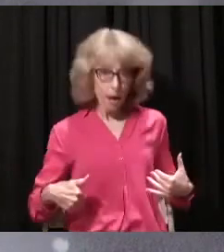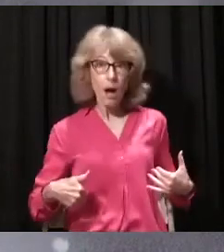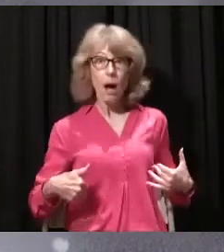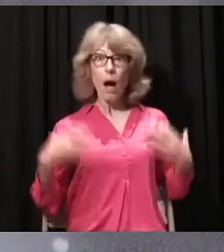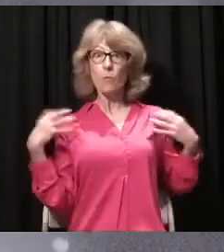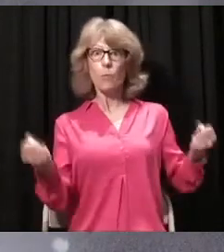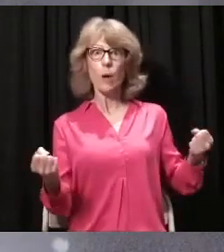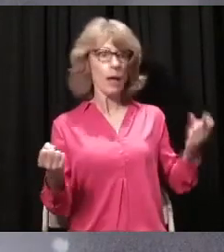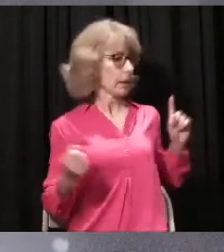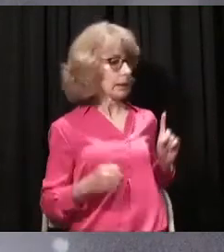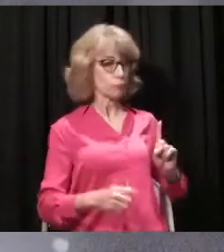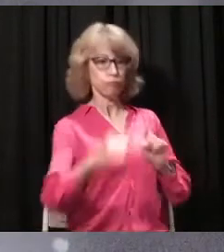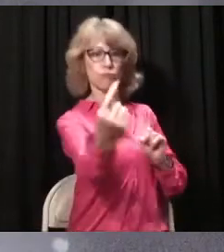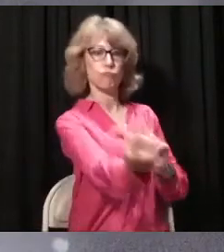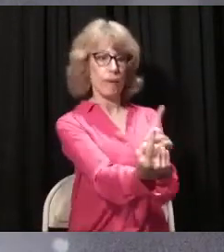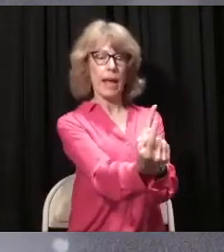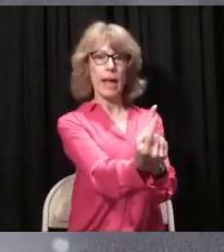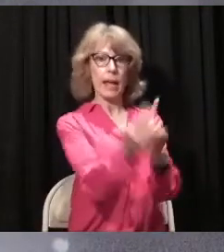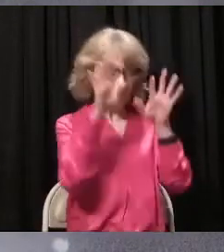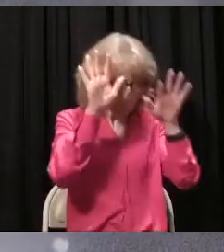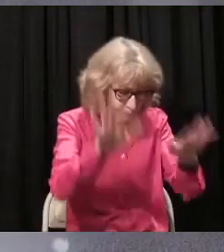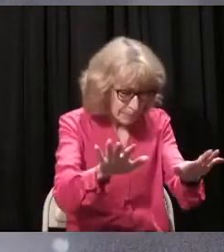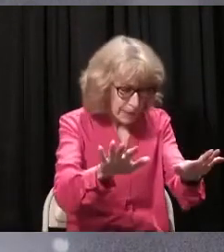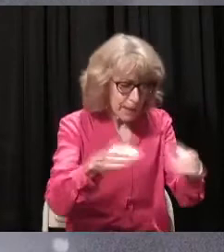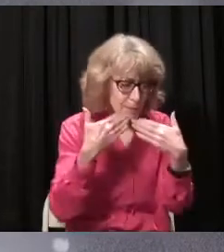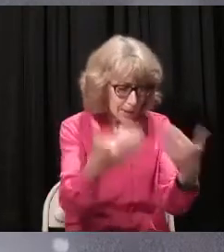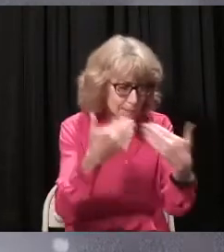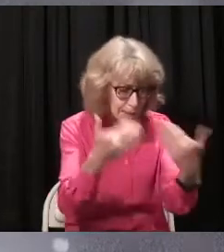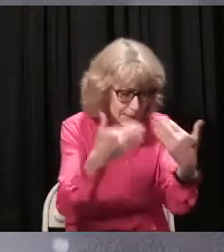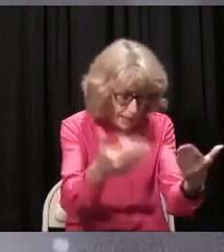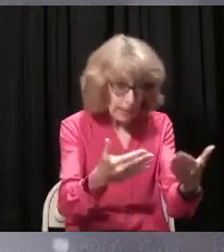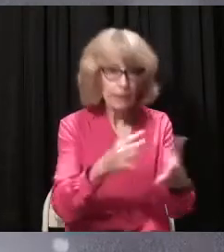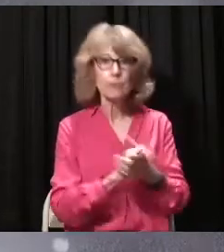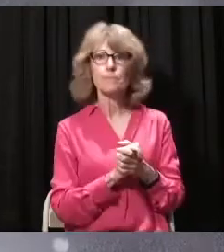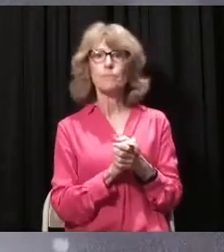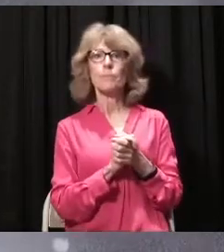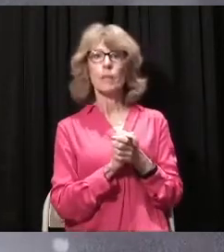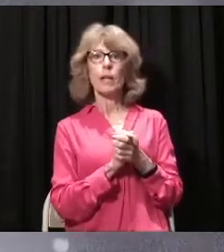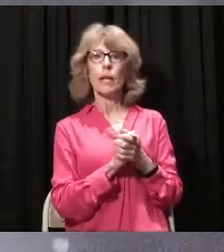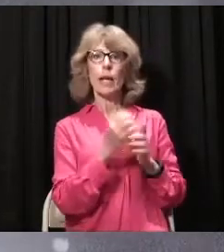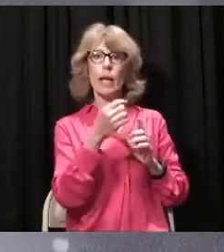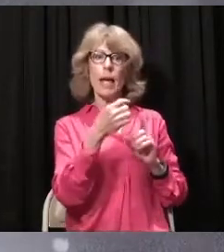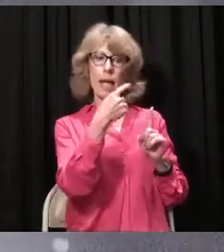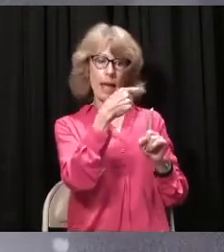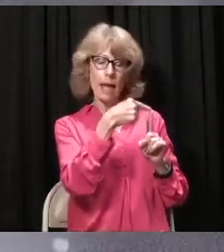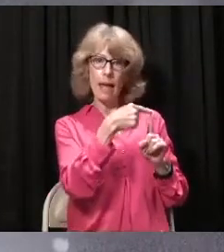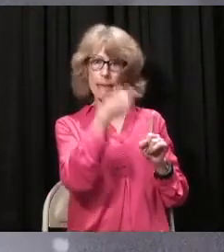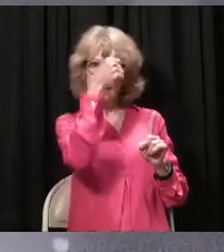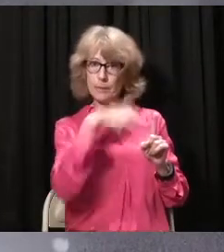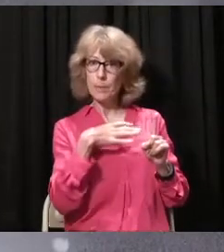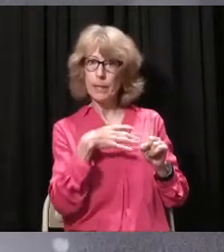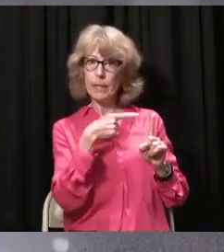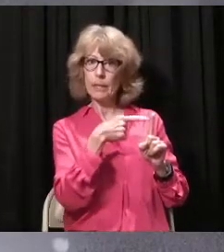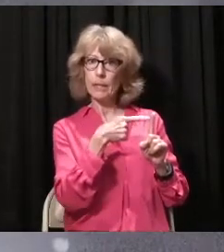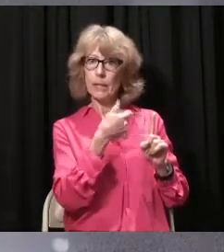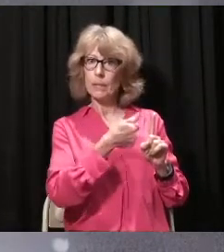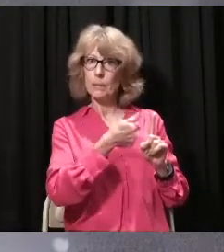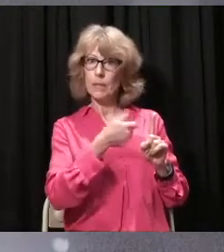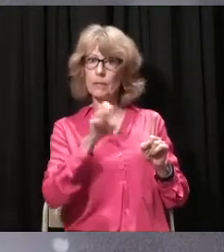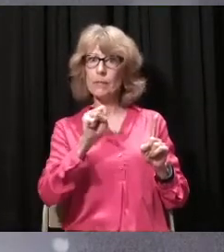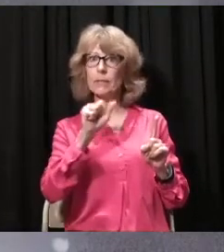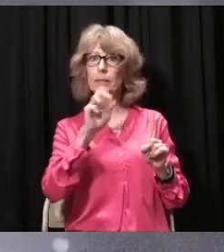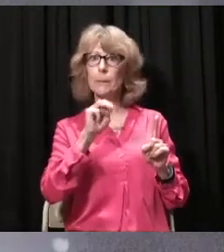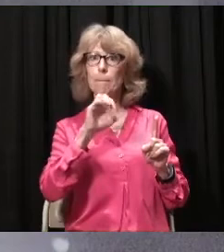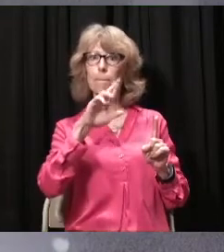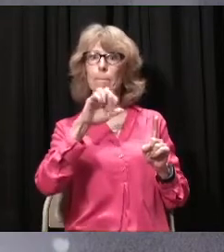He threw himself at Jesus' feet and thanked him, and he was a Samaritan. Jesus asked, "Were not all 10